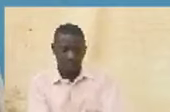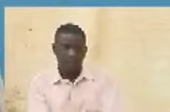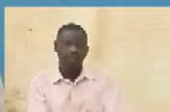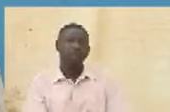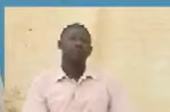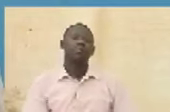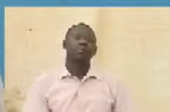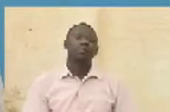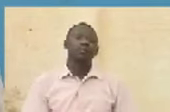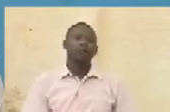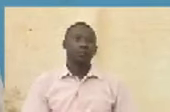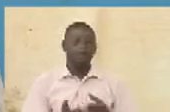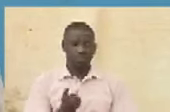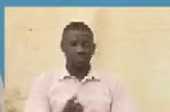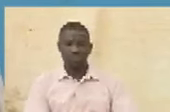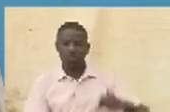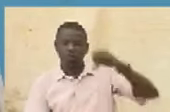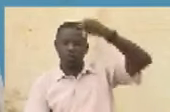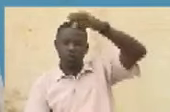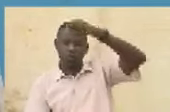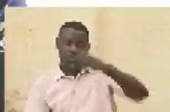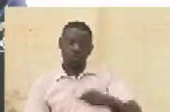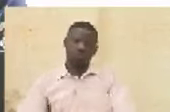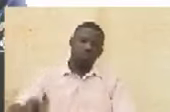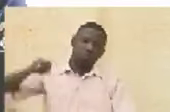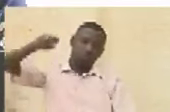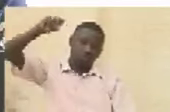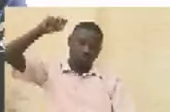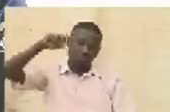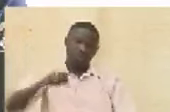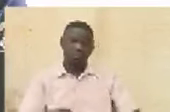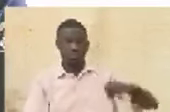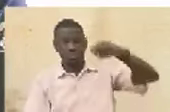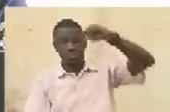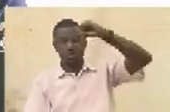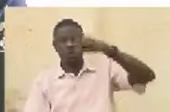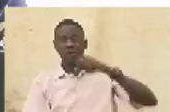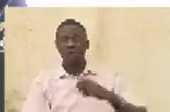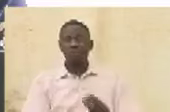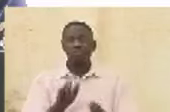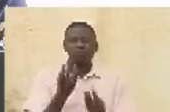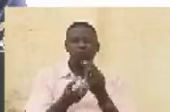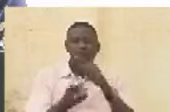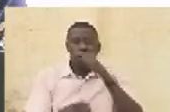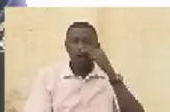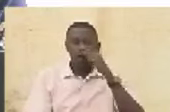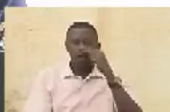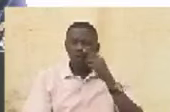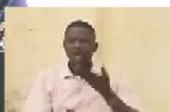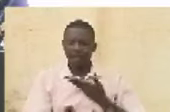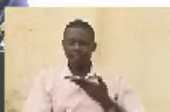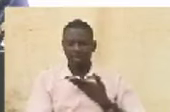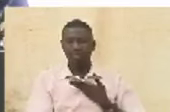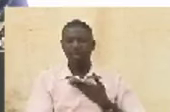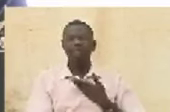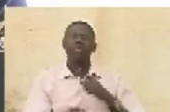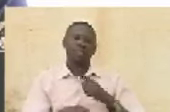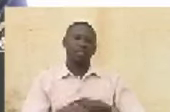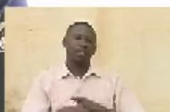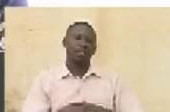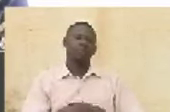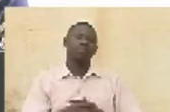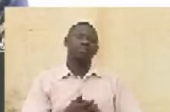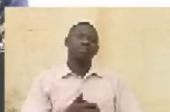nearer ayakuri he will pour take the cup fire and start pouring it in and out until it